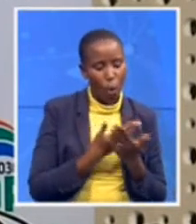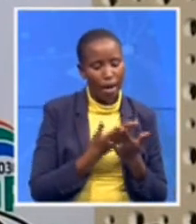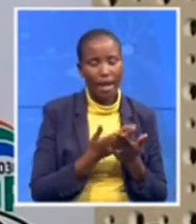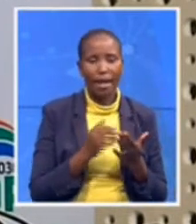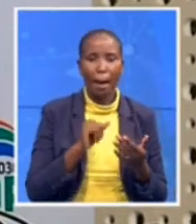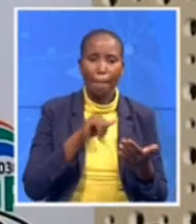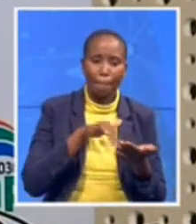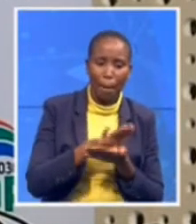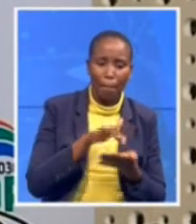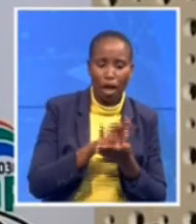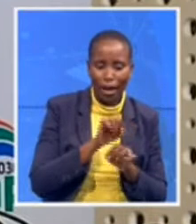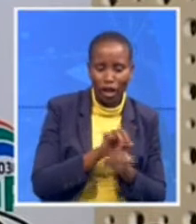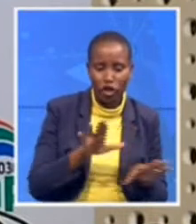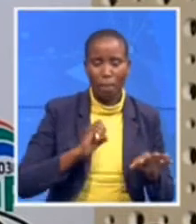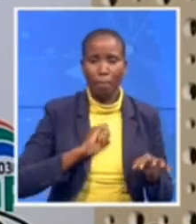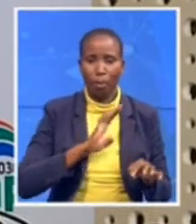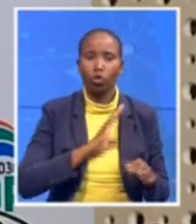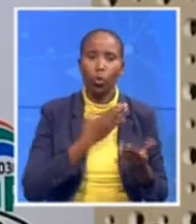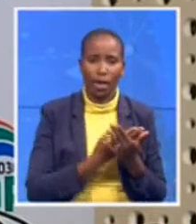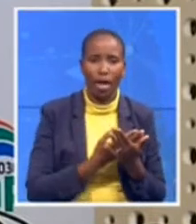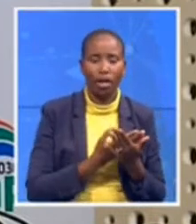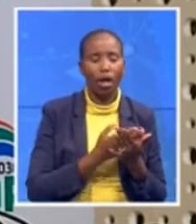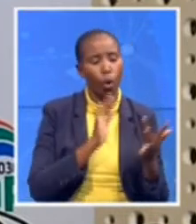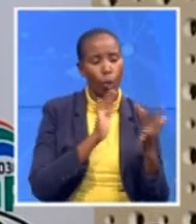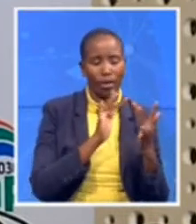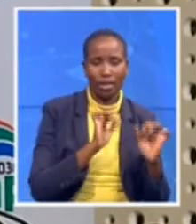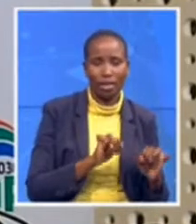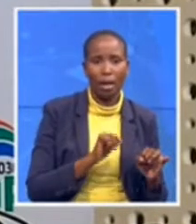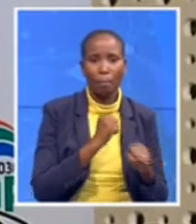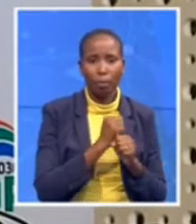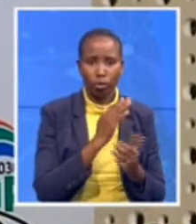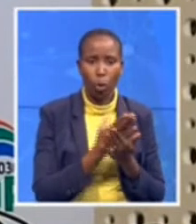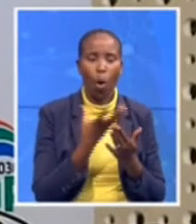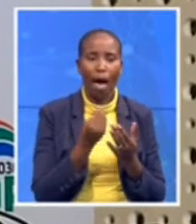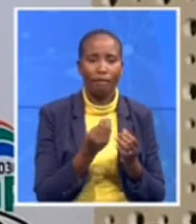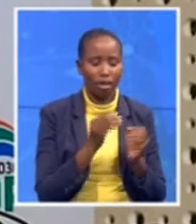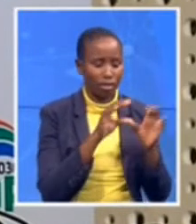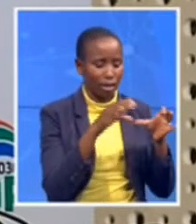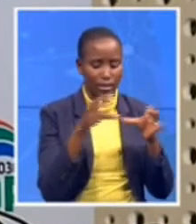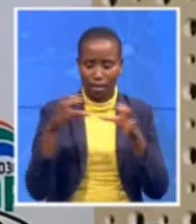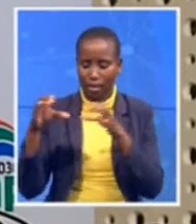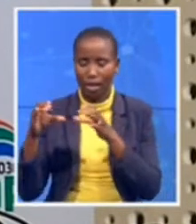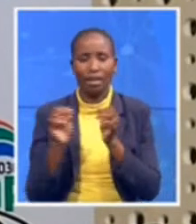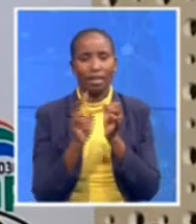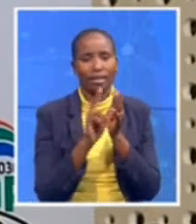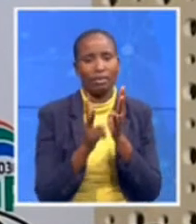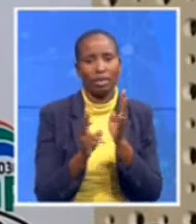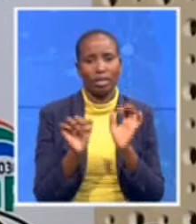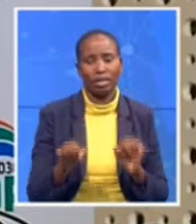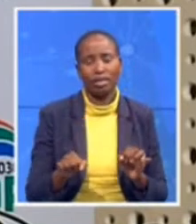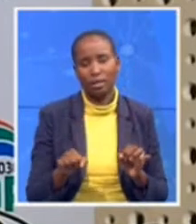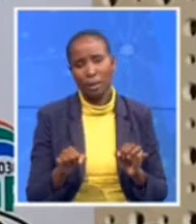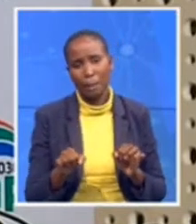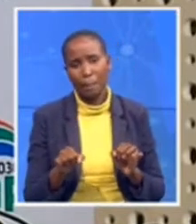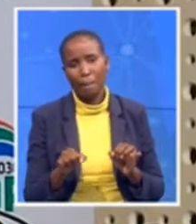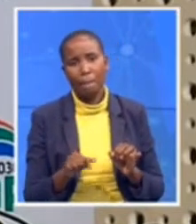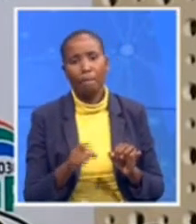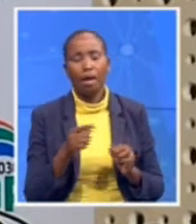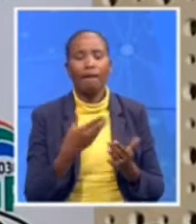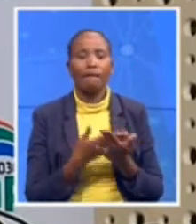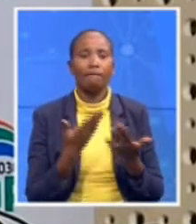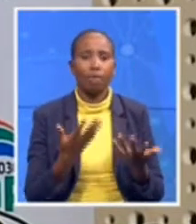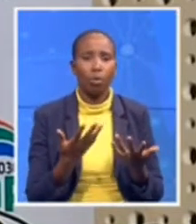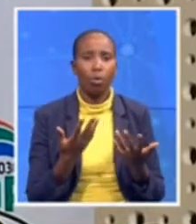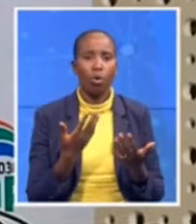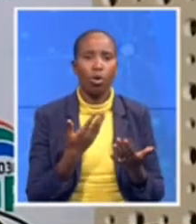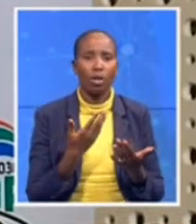there is a distinction between those different sectors. The tariff regime was designed in such a way to accommodate a not a scenario that we're only dealing